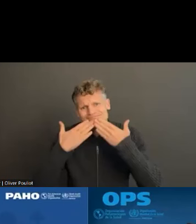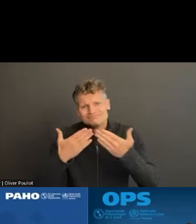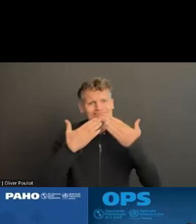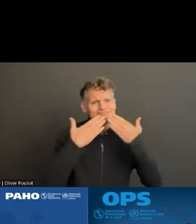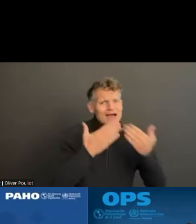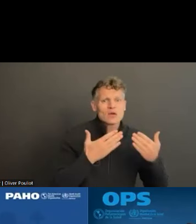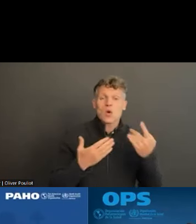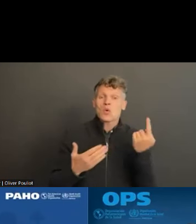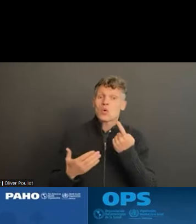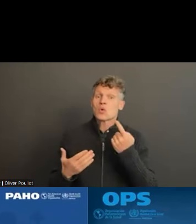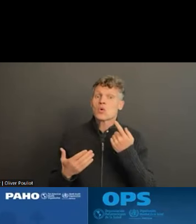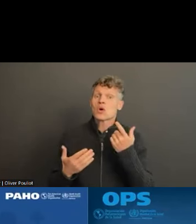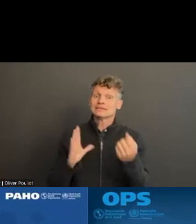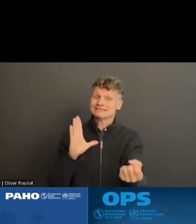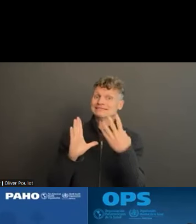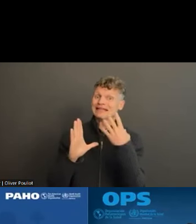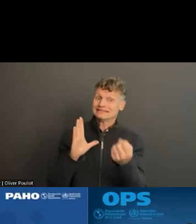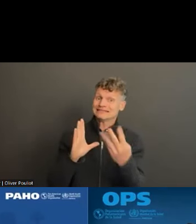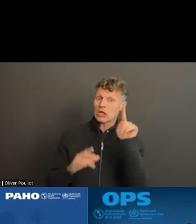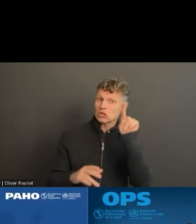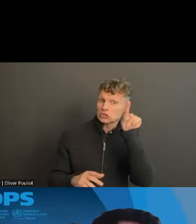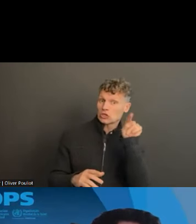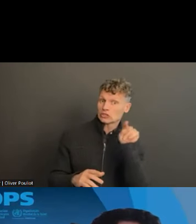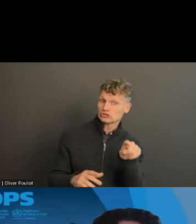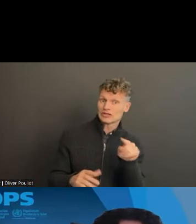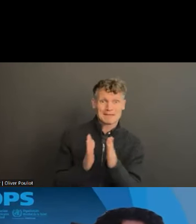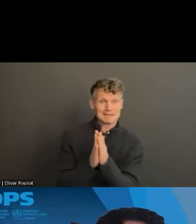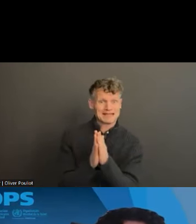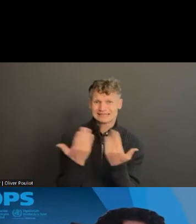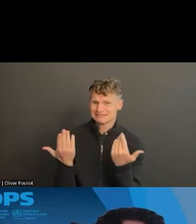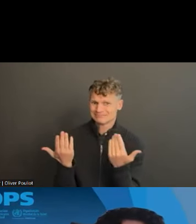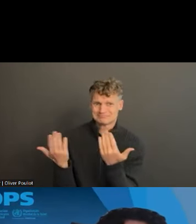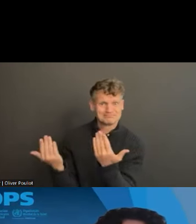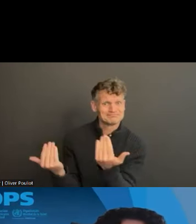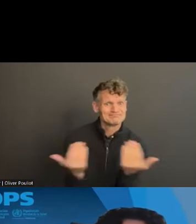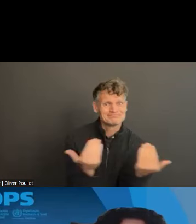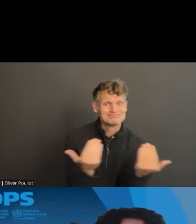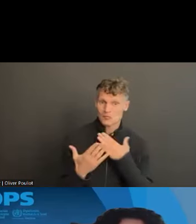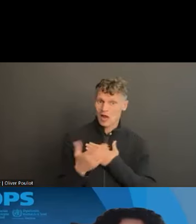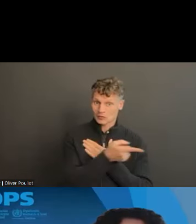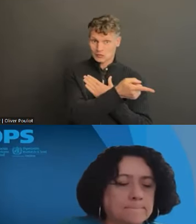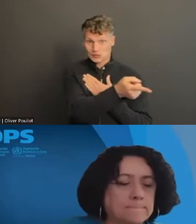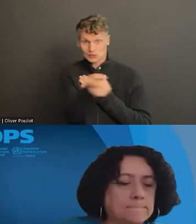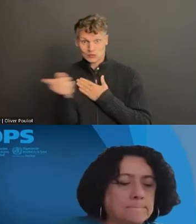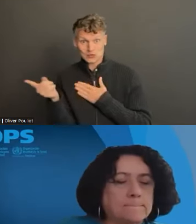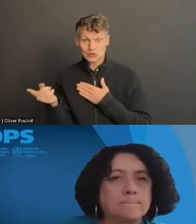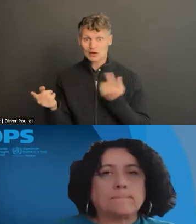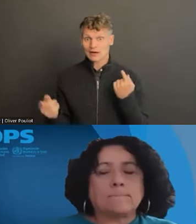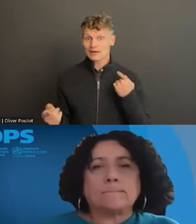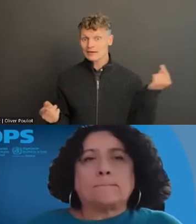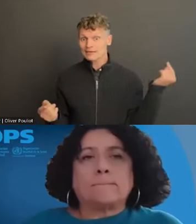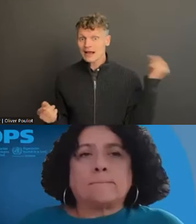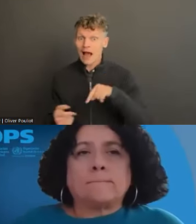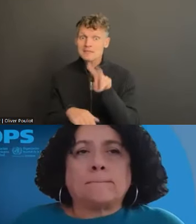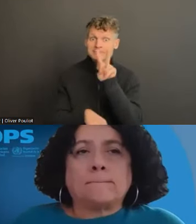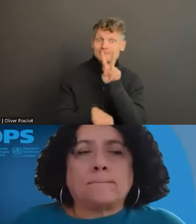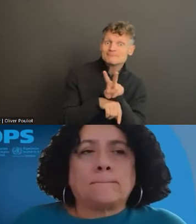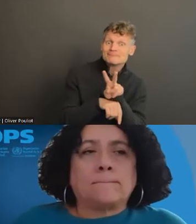so far. Please remember, we want to hear from you, our webinar participants. Let us know what you thought about